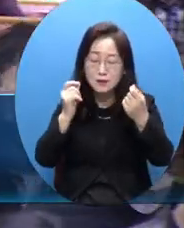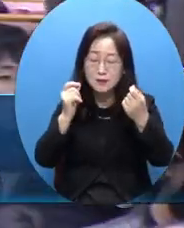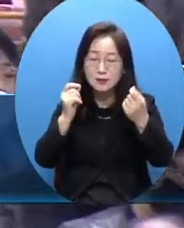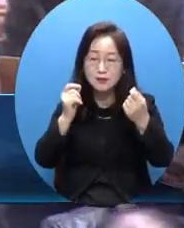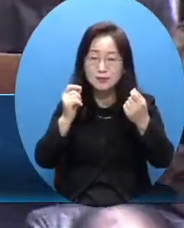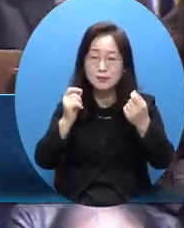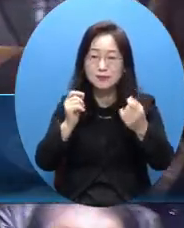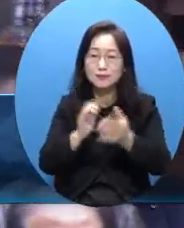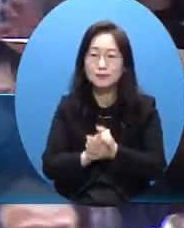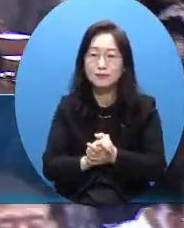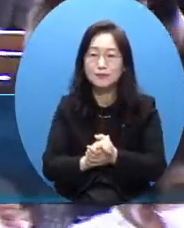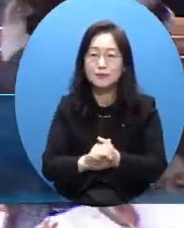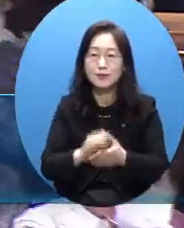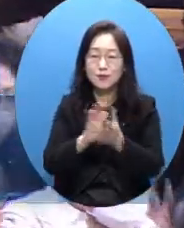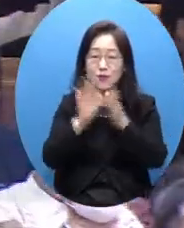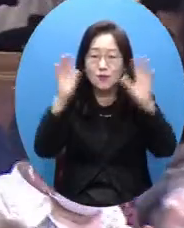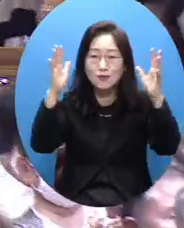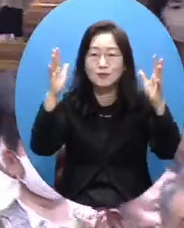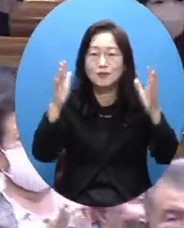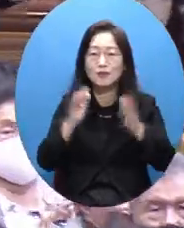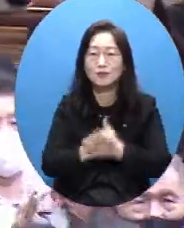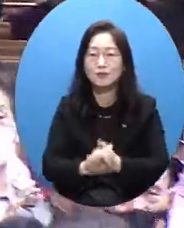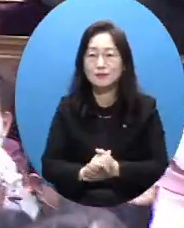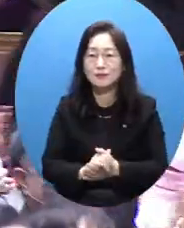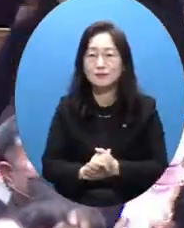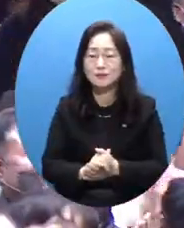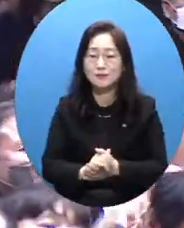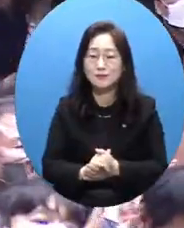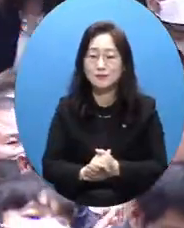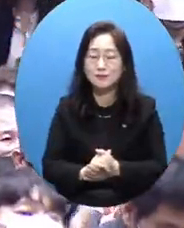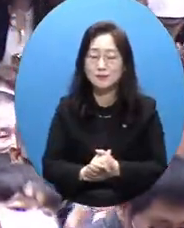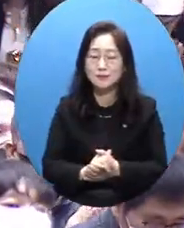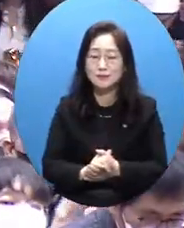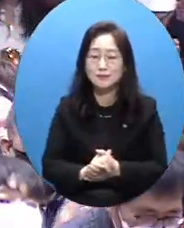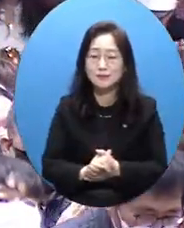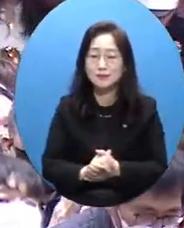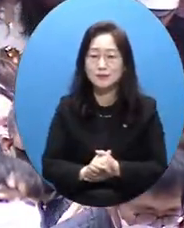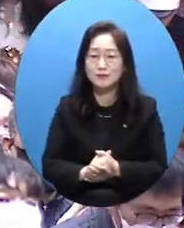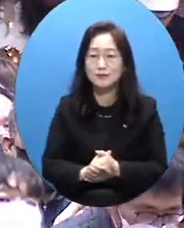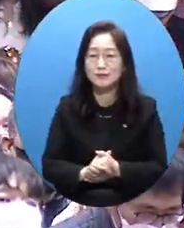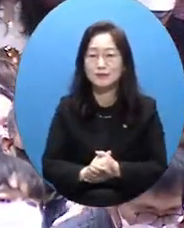amen amen I welcome you in the name of the Lord